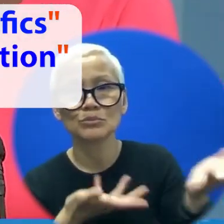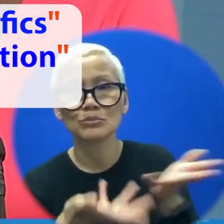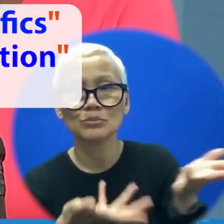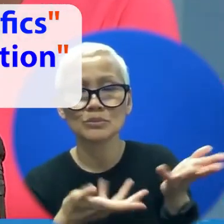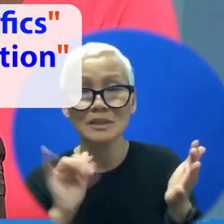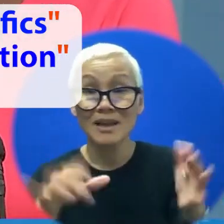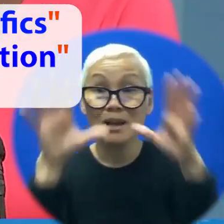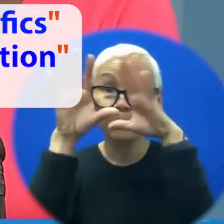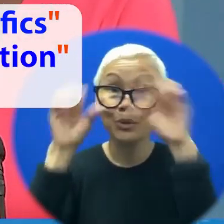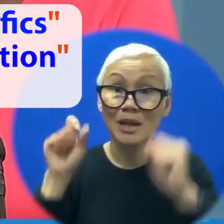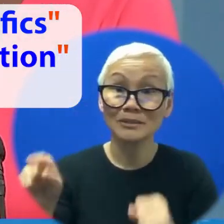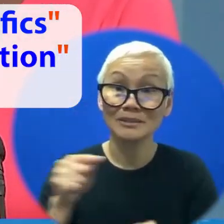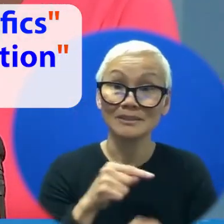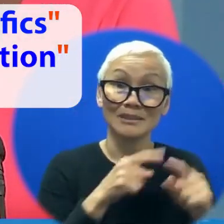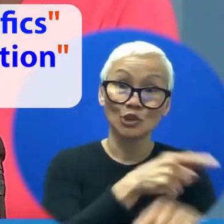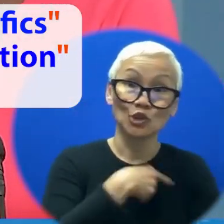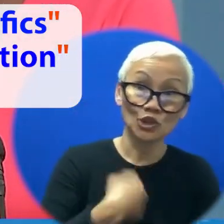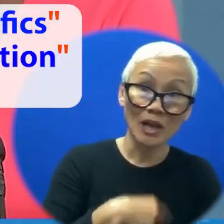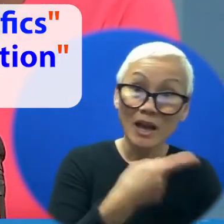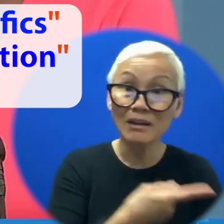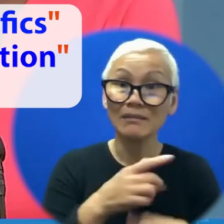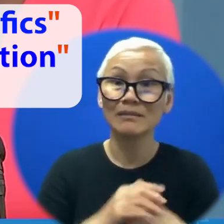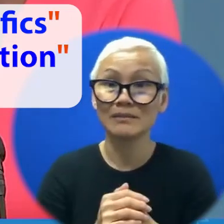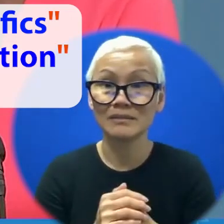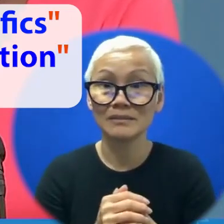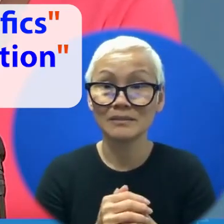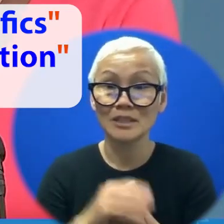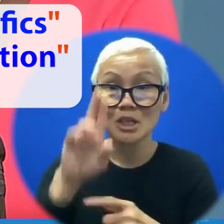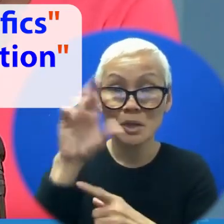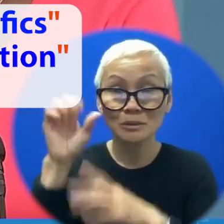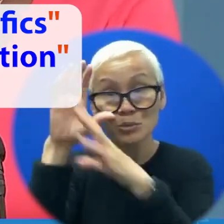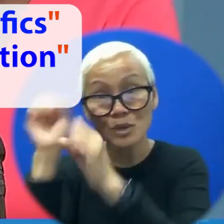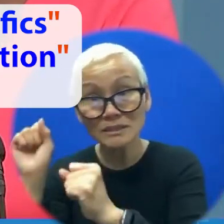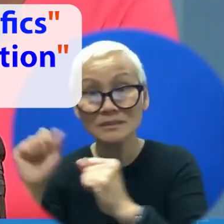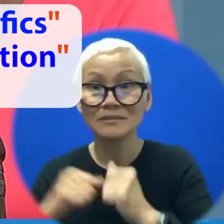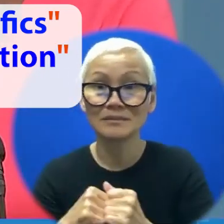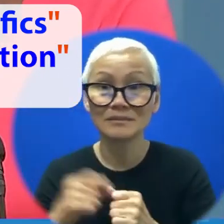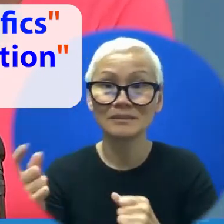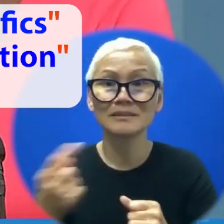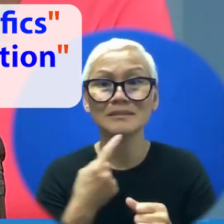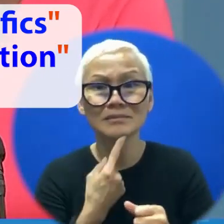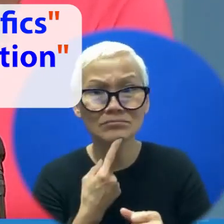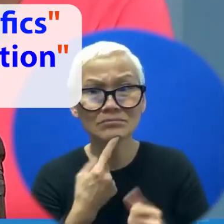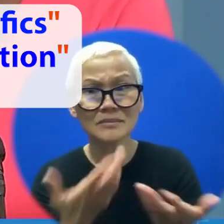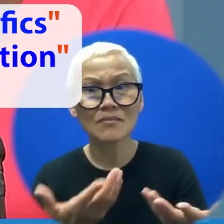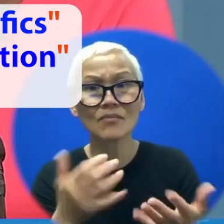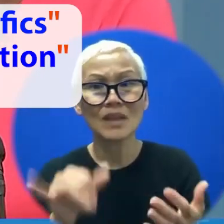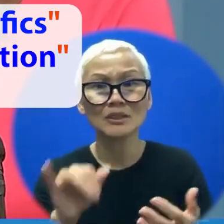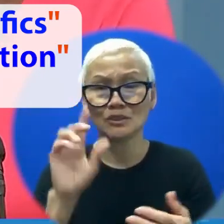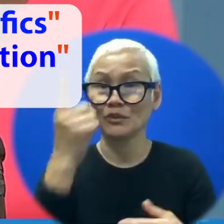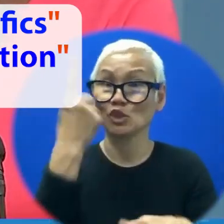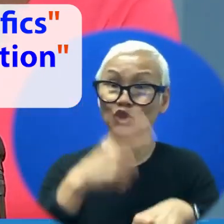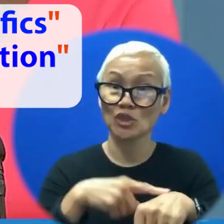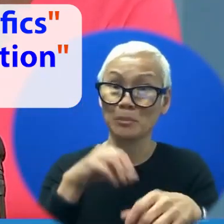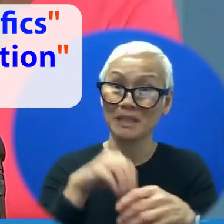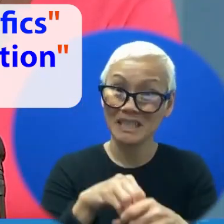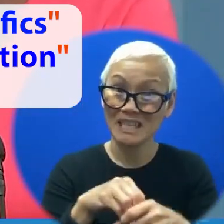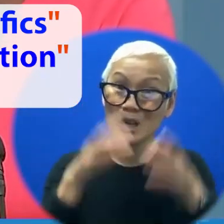And the president and Xi have spoken, I think, about five times, which we've all read out to you when they have spoken. And this